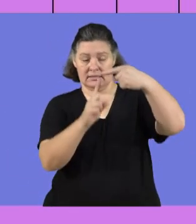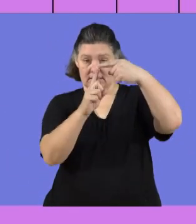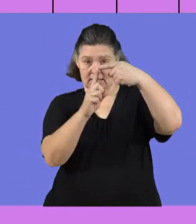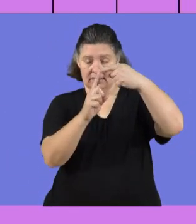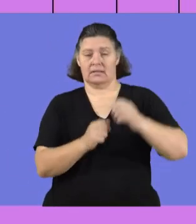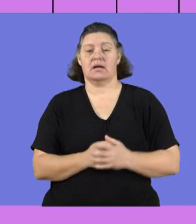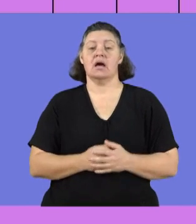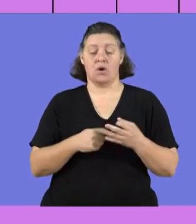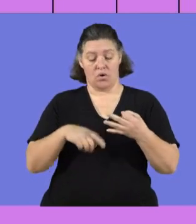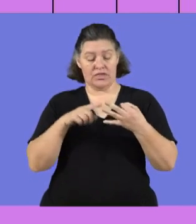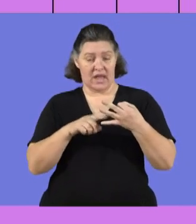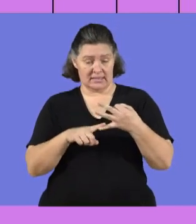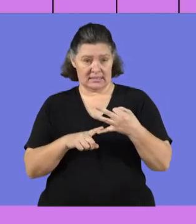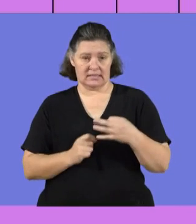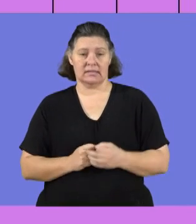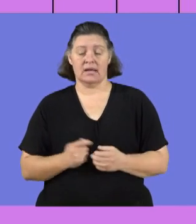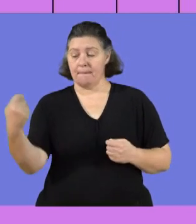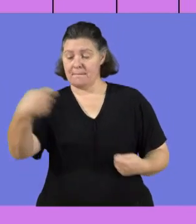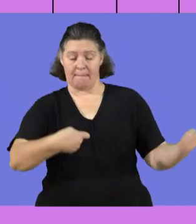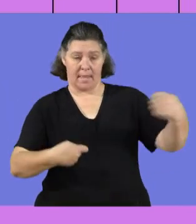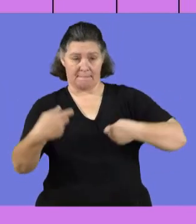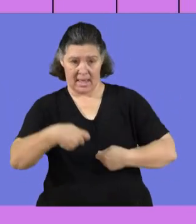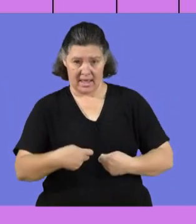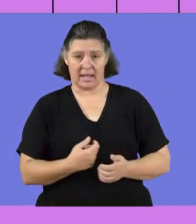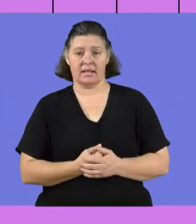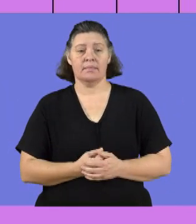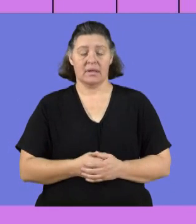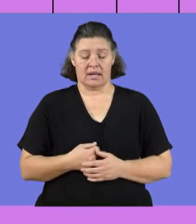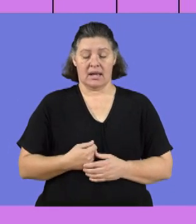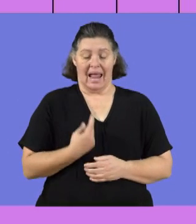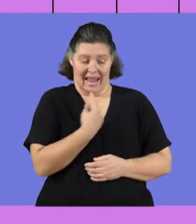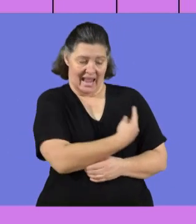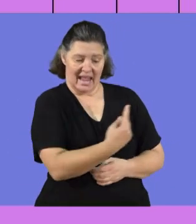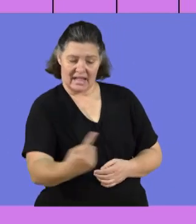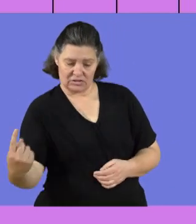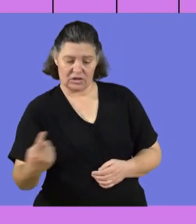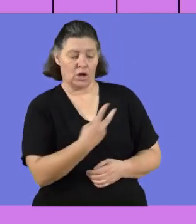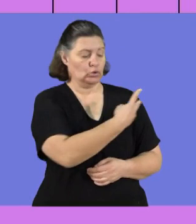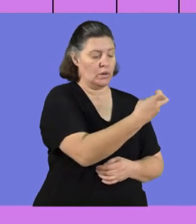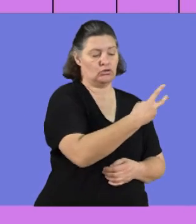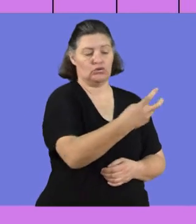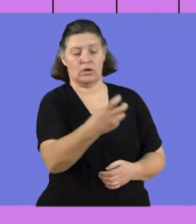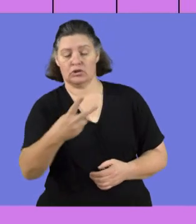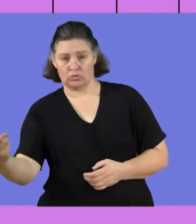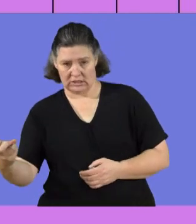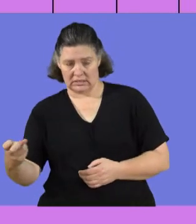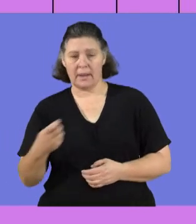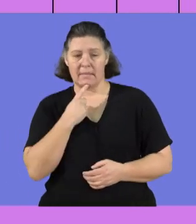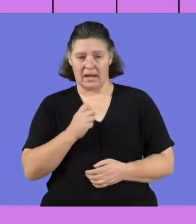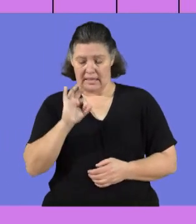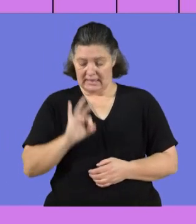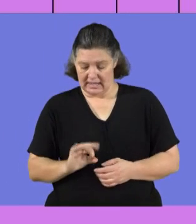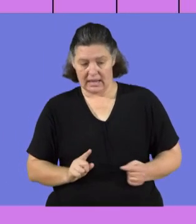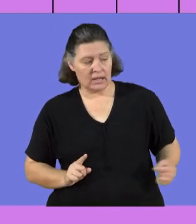is the coordinate we are looking for. The third one, 3 and 200 rand. This is 3. The cost